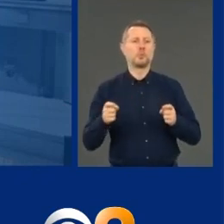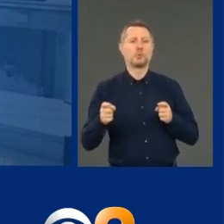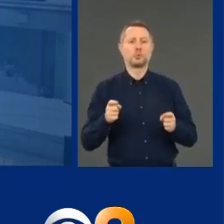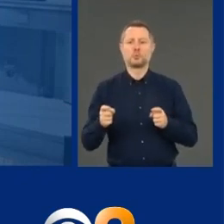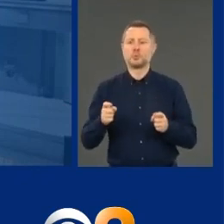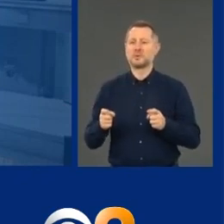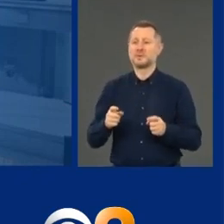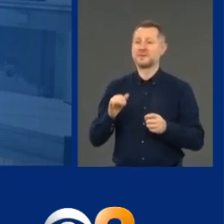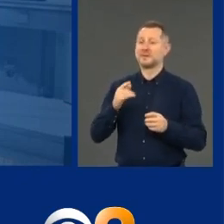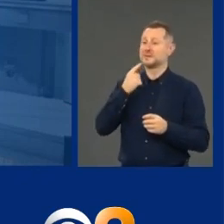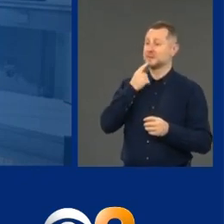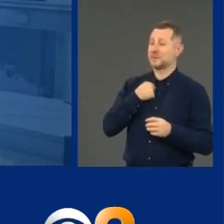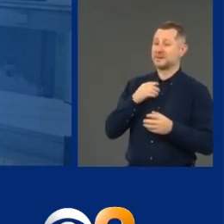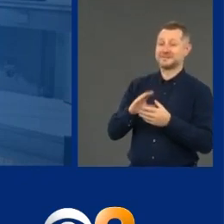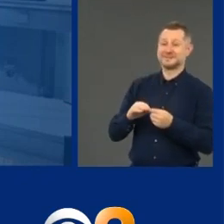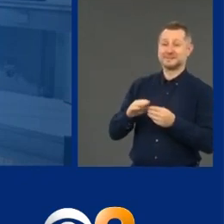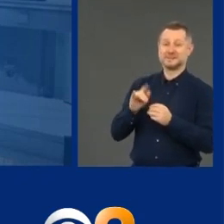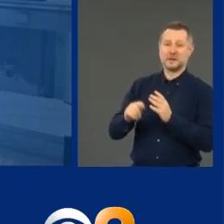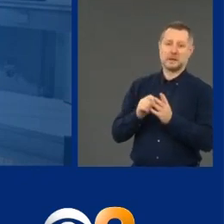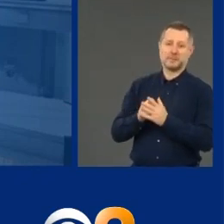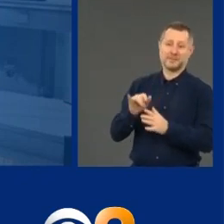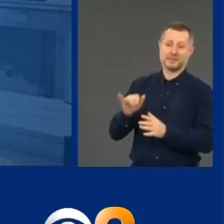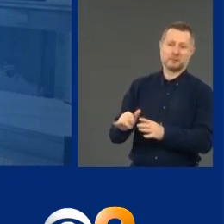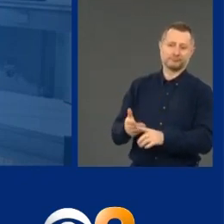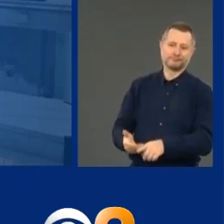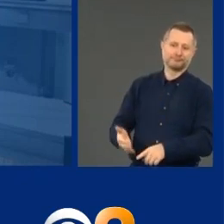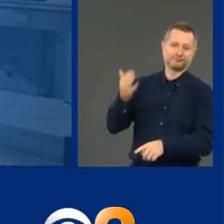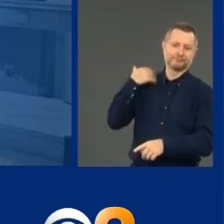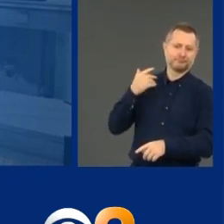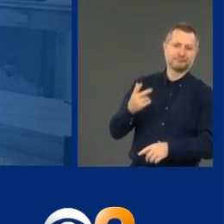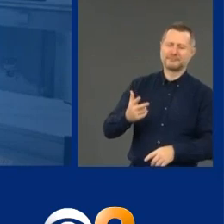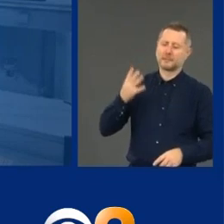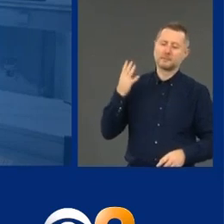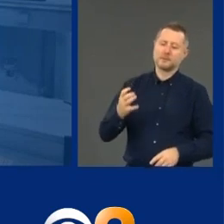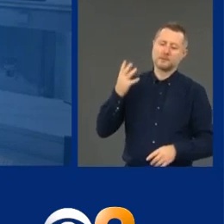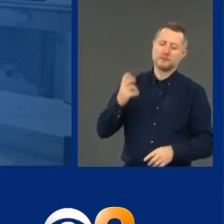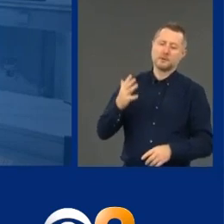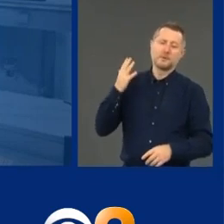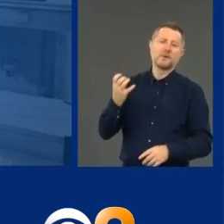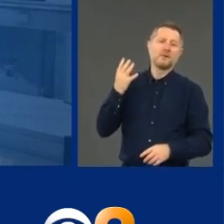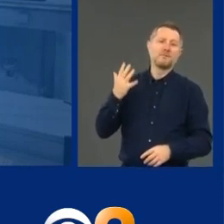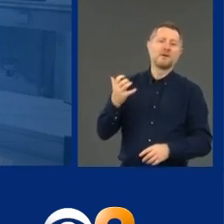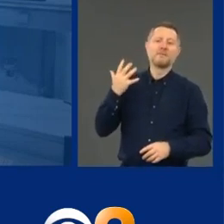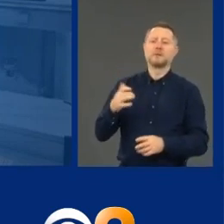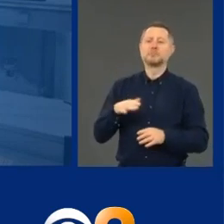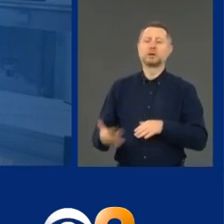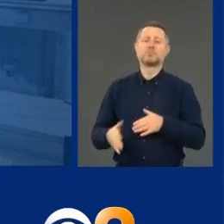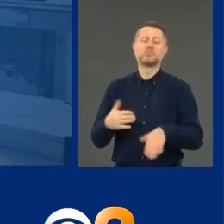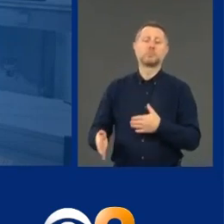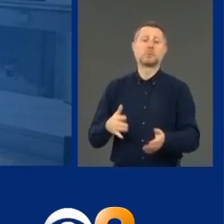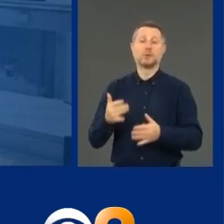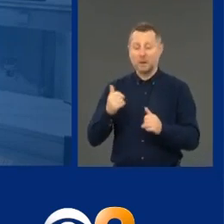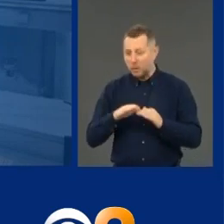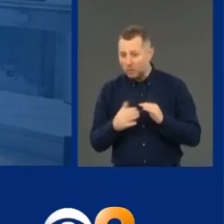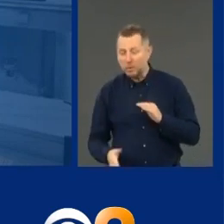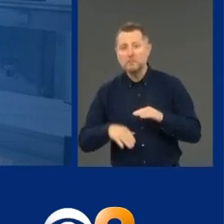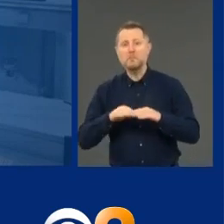were in the hundreds and hundreds, and getting below 100 was almost impossible. But I made a